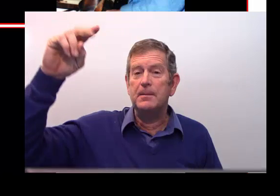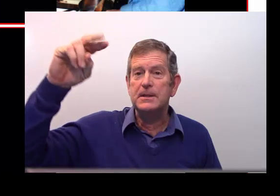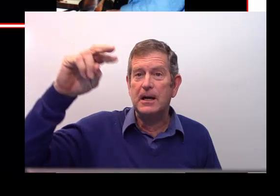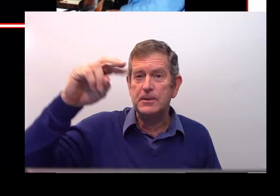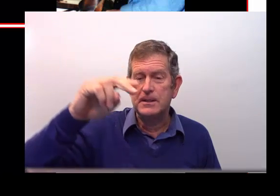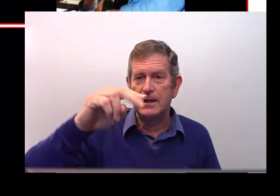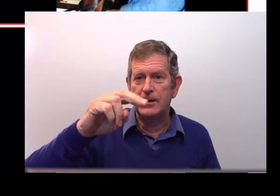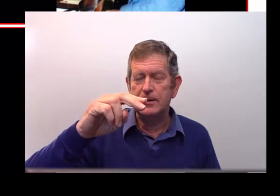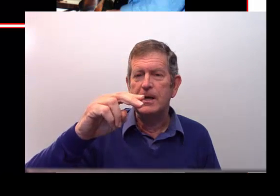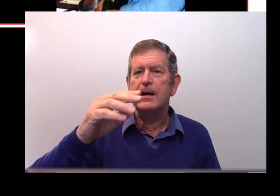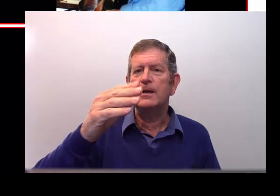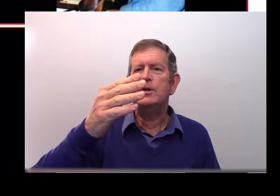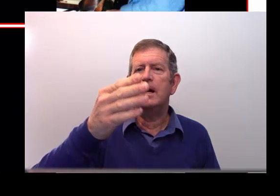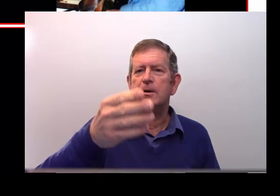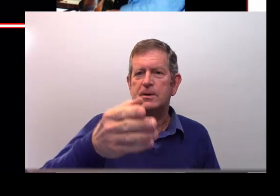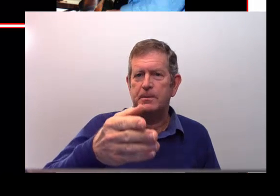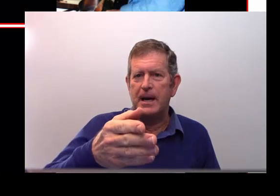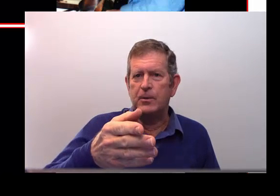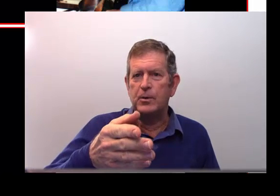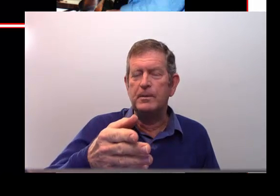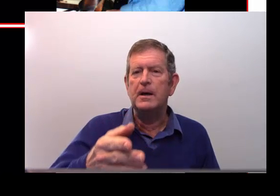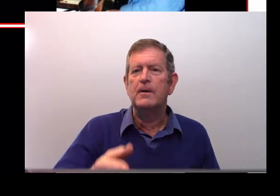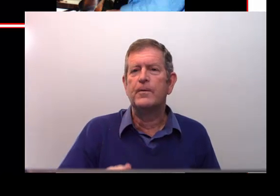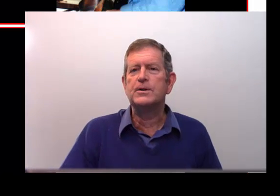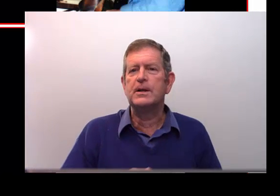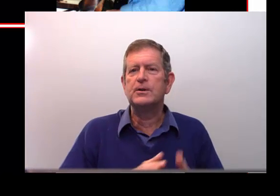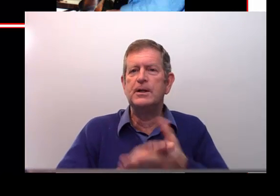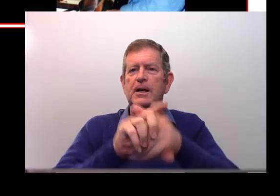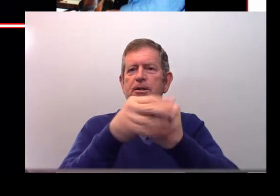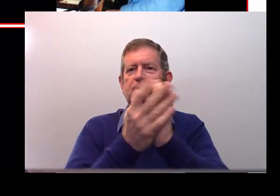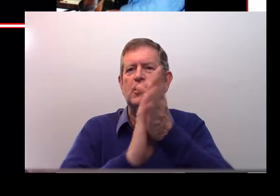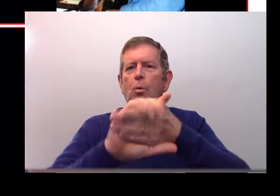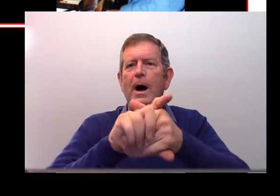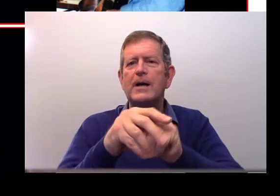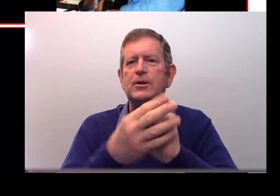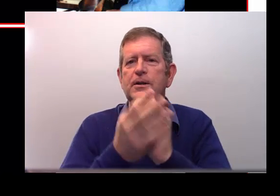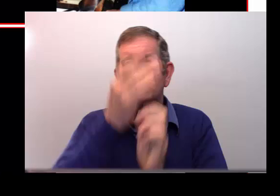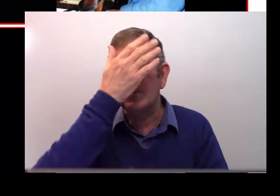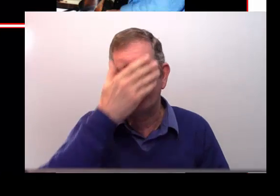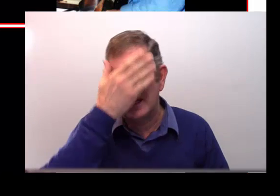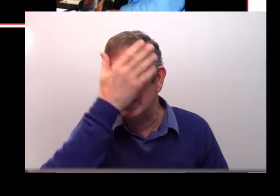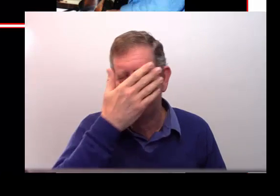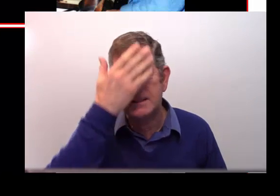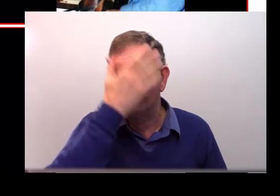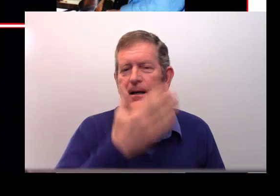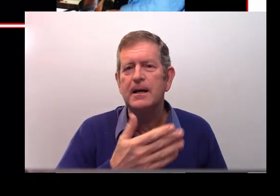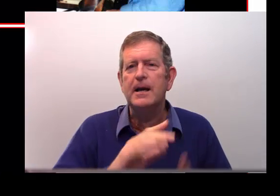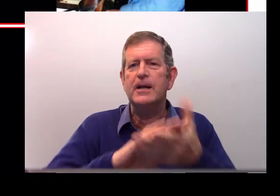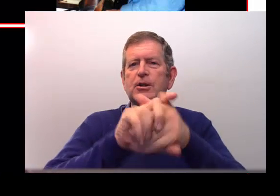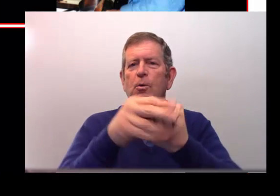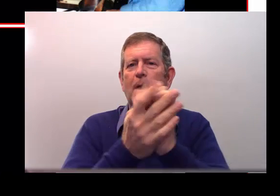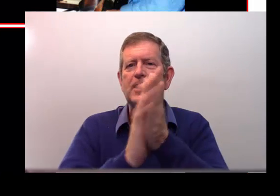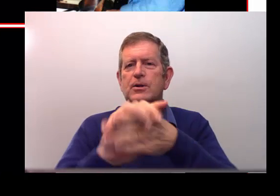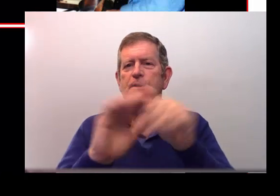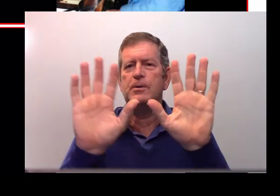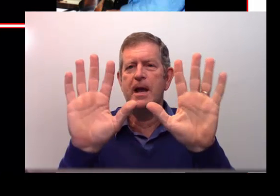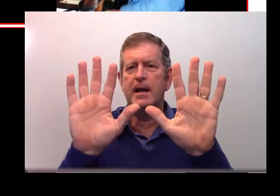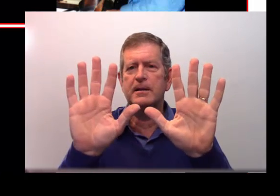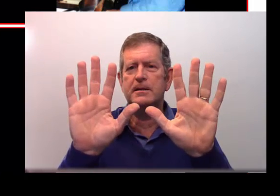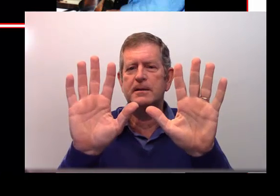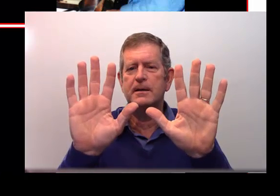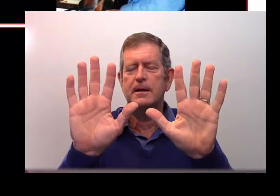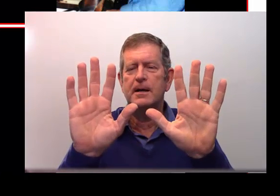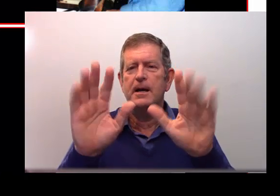she comes downstairs, and she enters the bathroom. First thing she does is she washes her face, and she washes